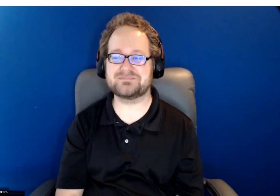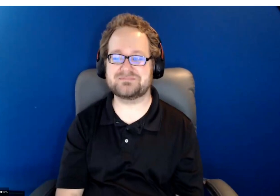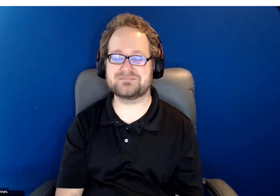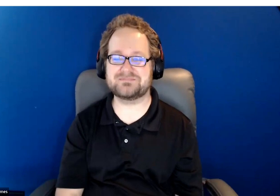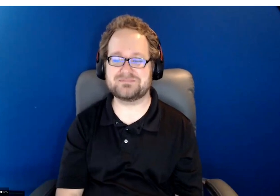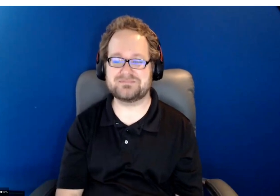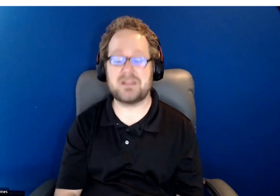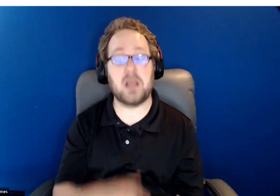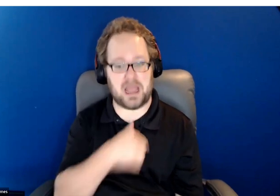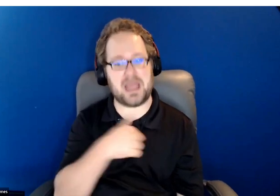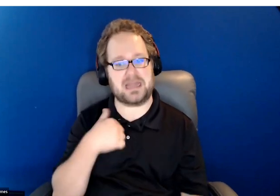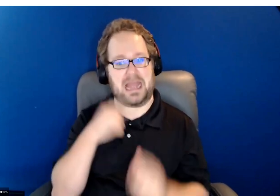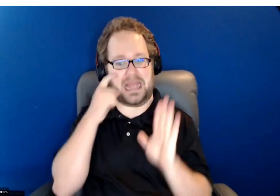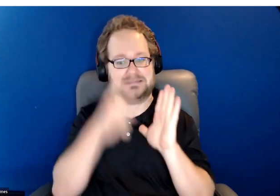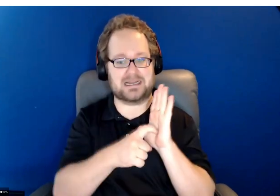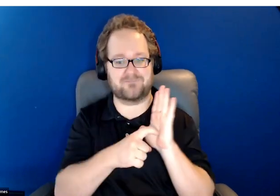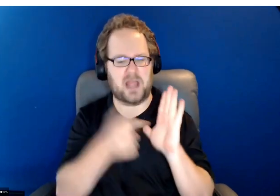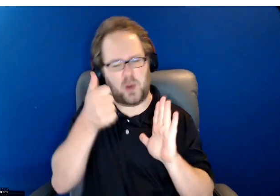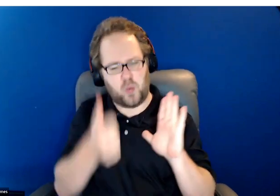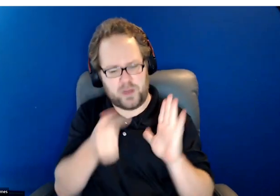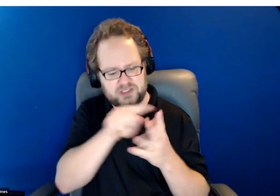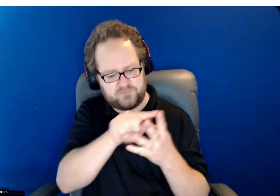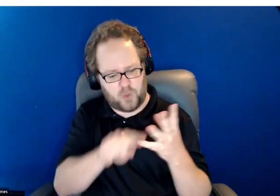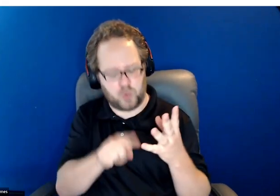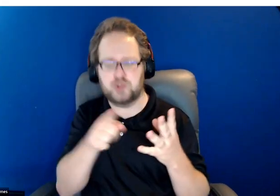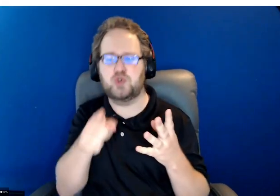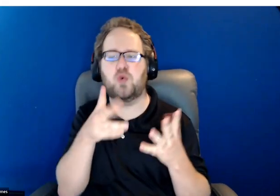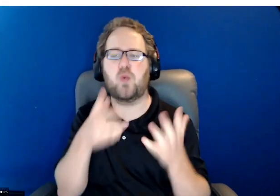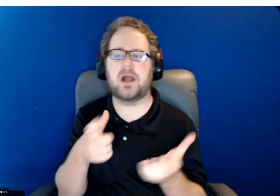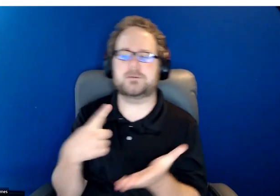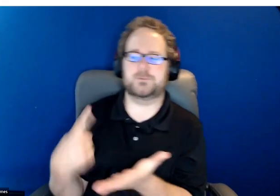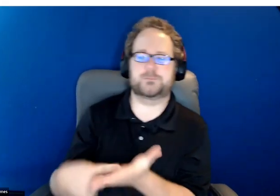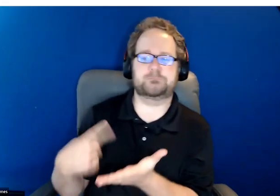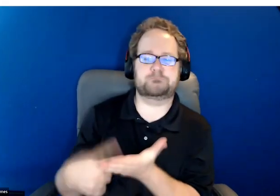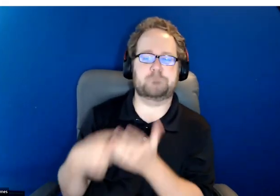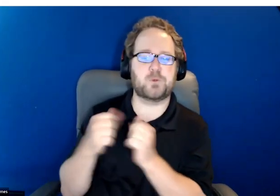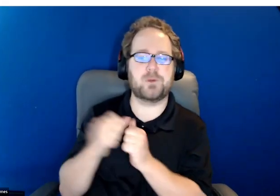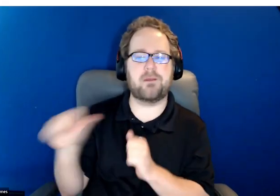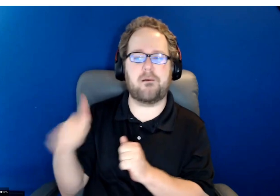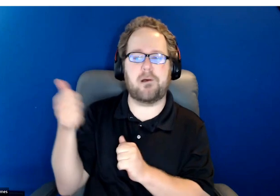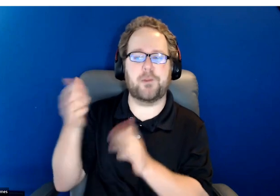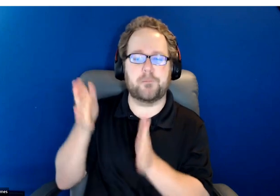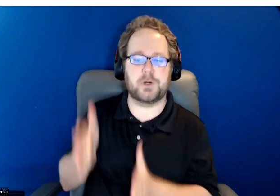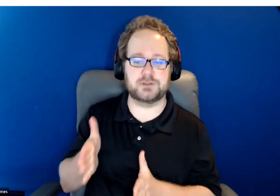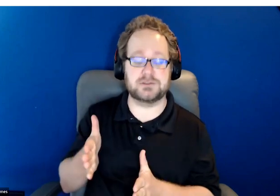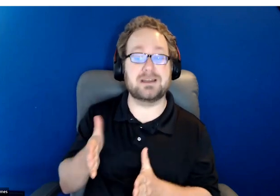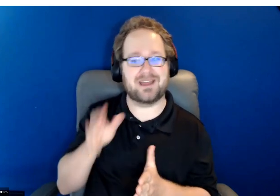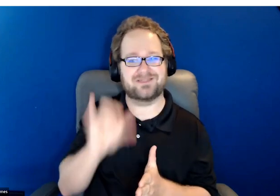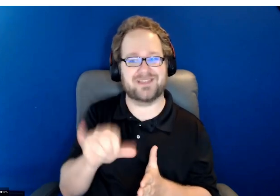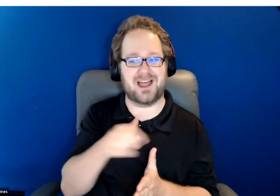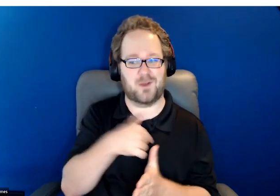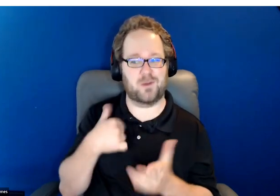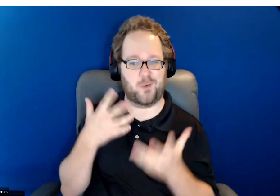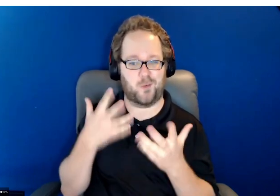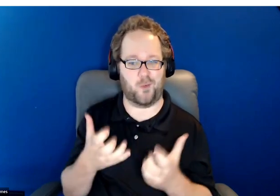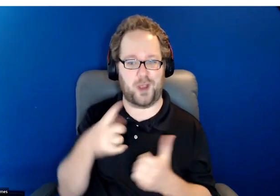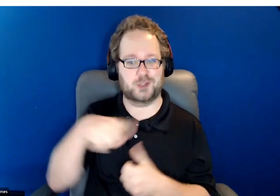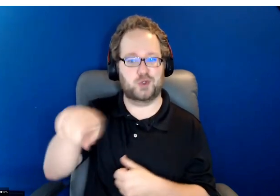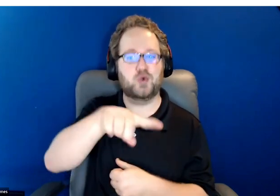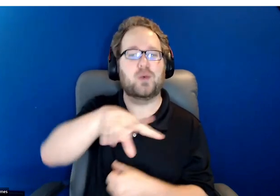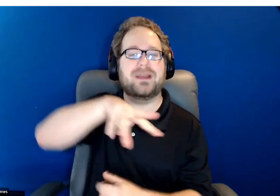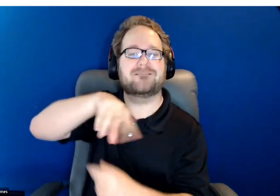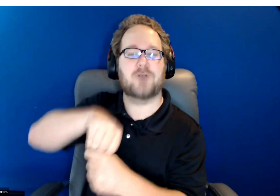talk about with somebody else. And we want you to, in that way, be a part of the pro-aging